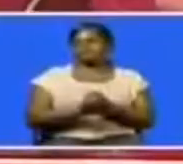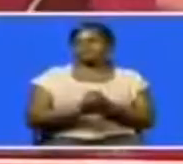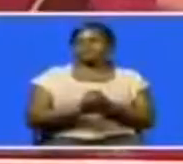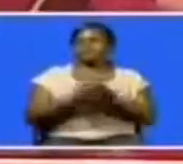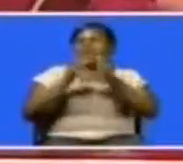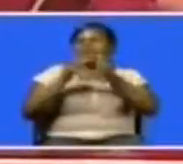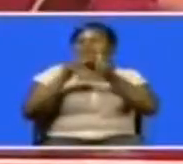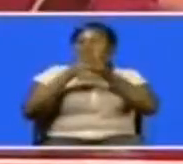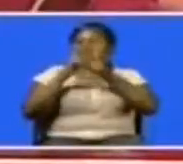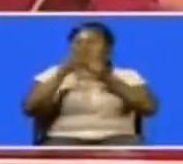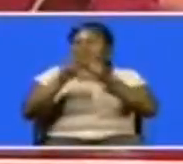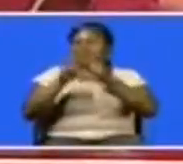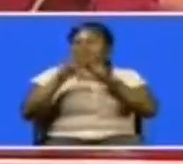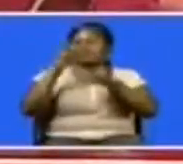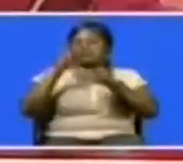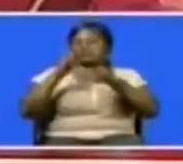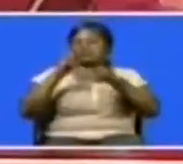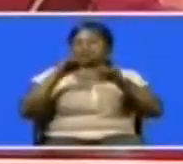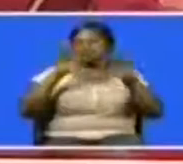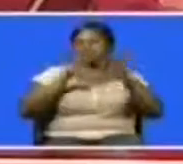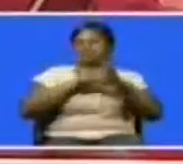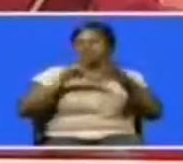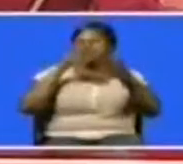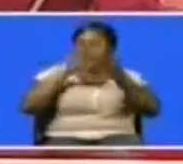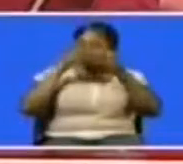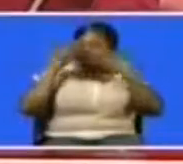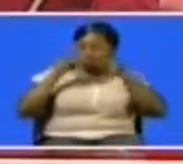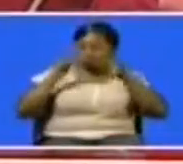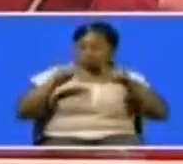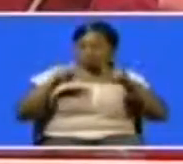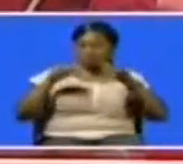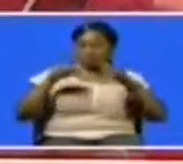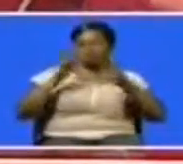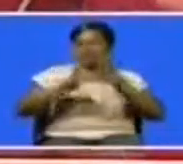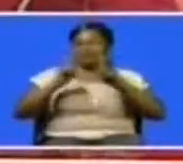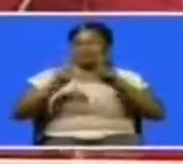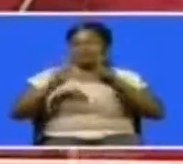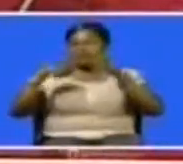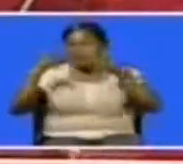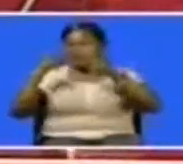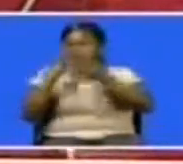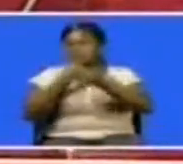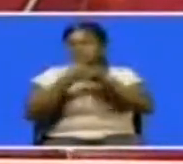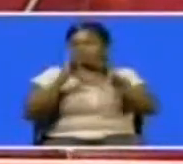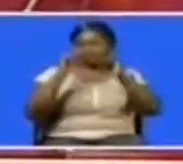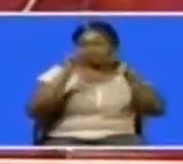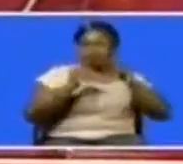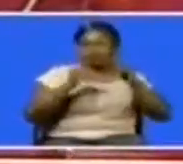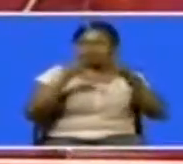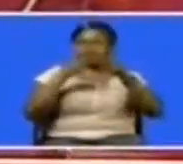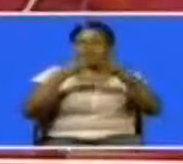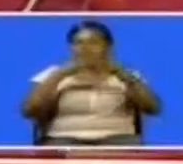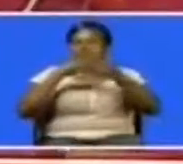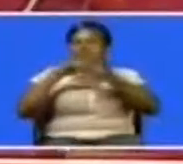The 92nd Kenya National Music Festival entered its climax Friday with performances by winners in various categories